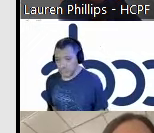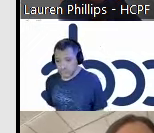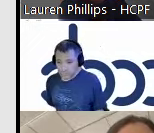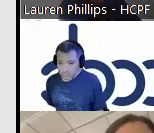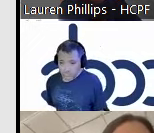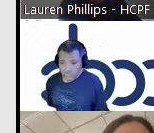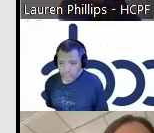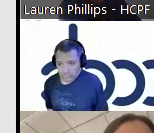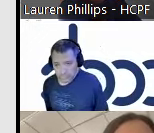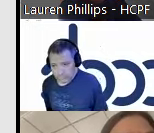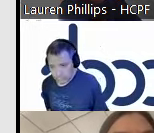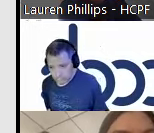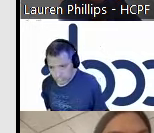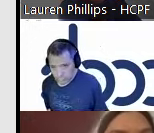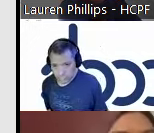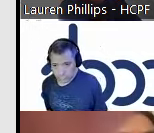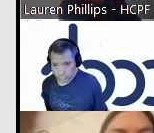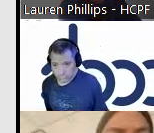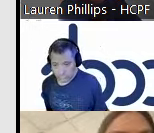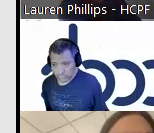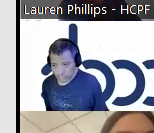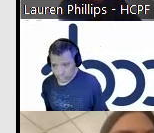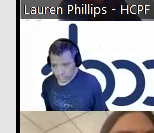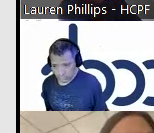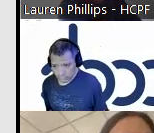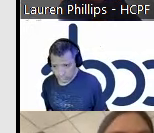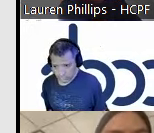So this is Renee. I have a question. In